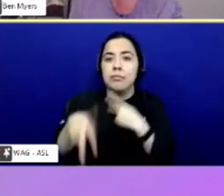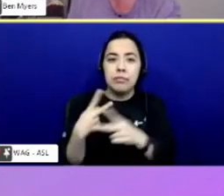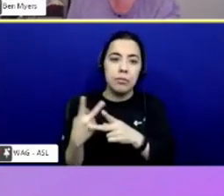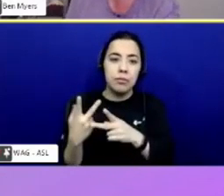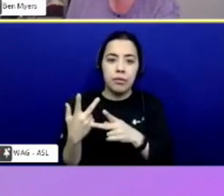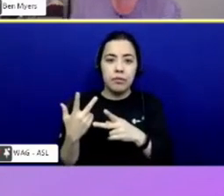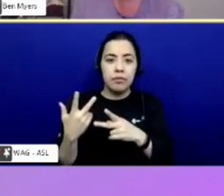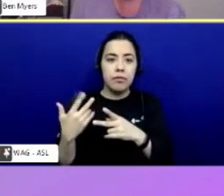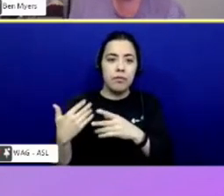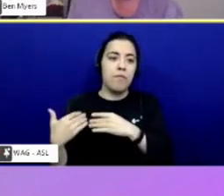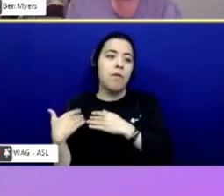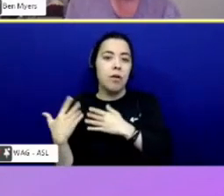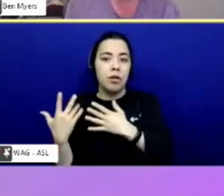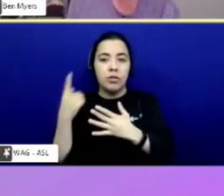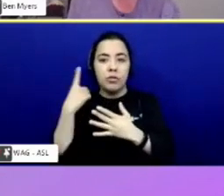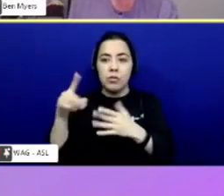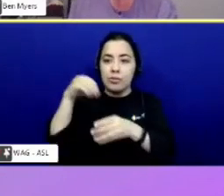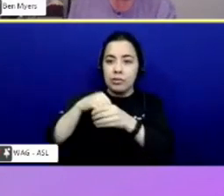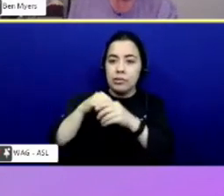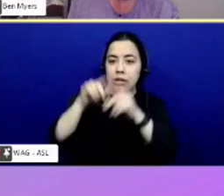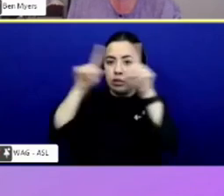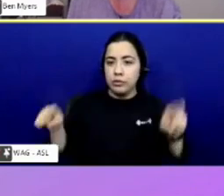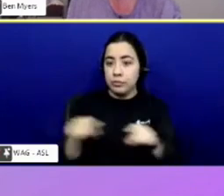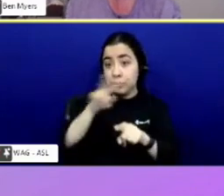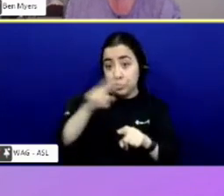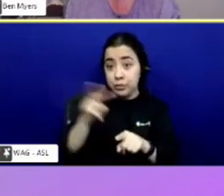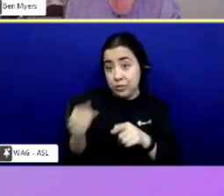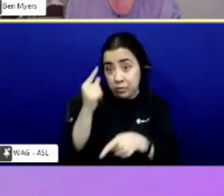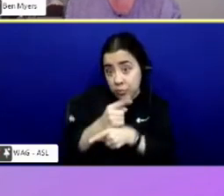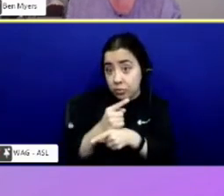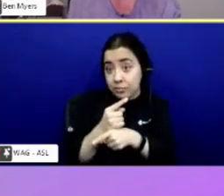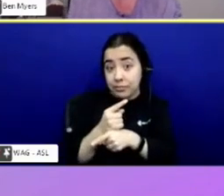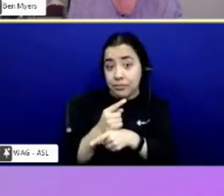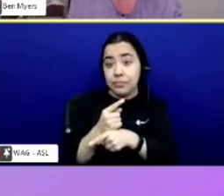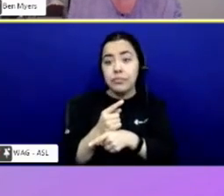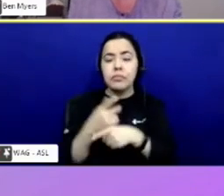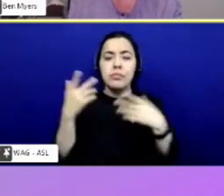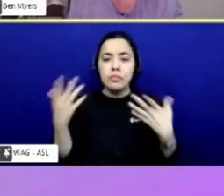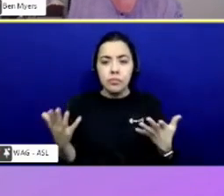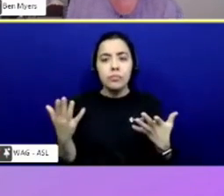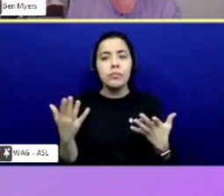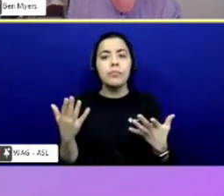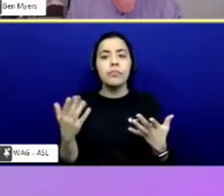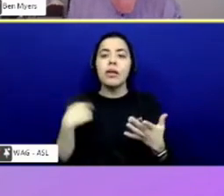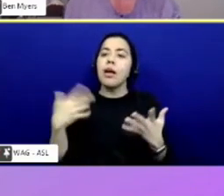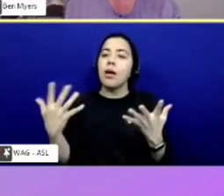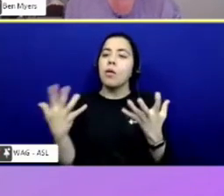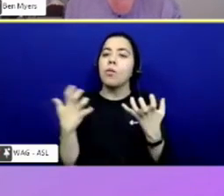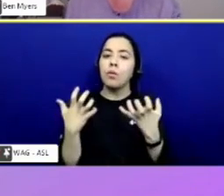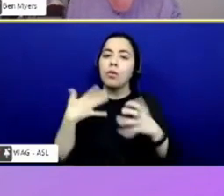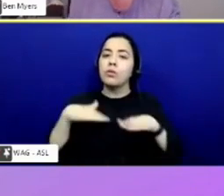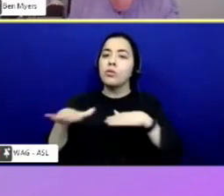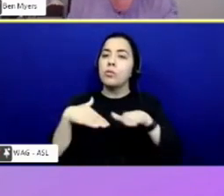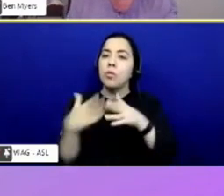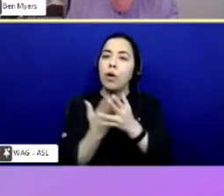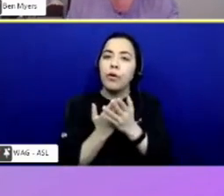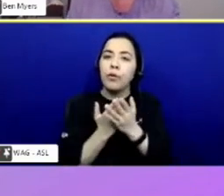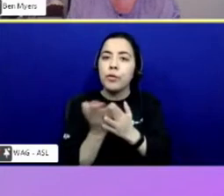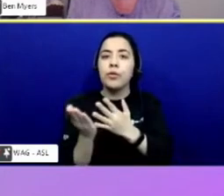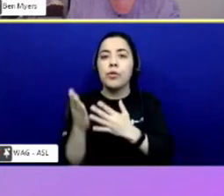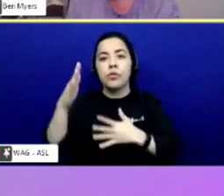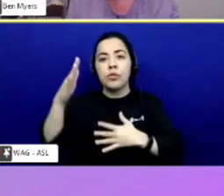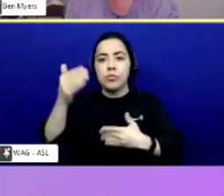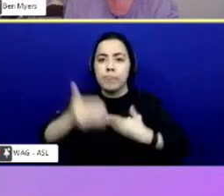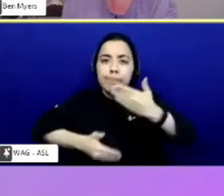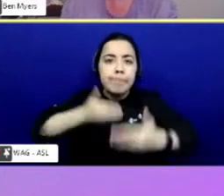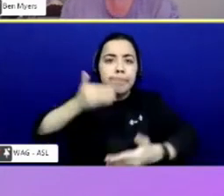trip inside of a screen reader, right? And so I want to kind of walk through and